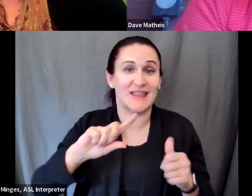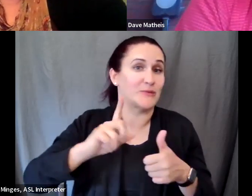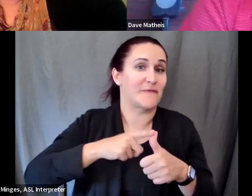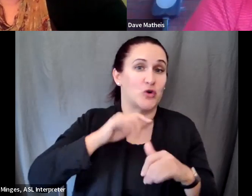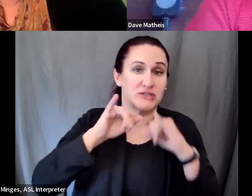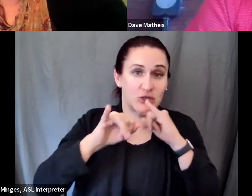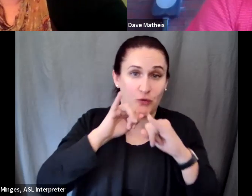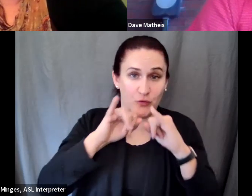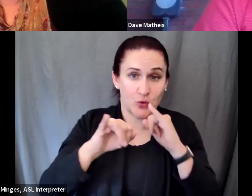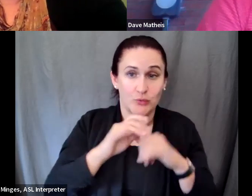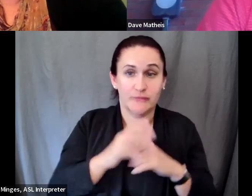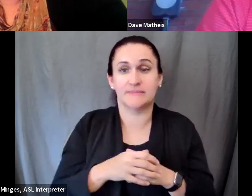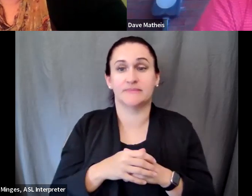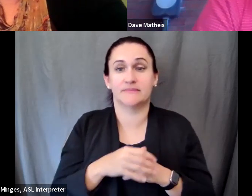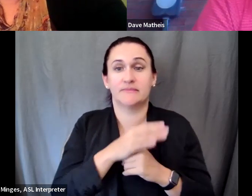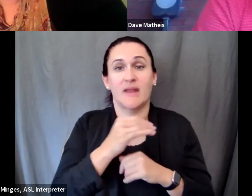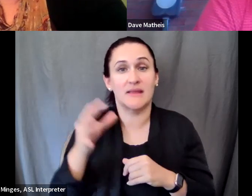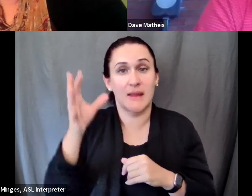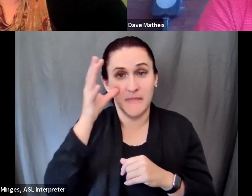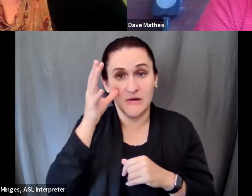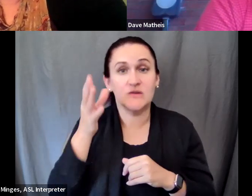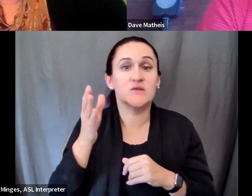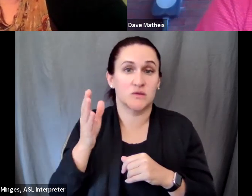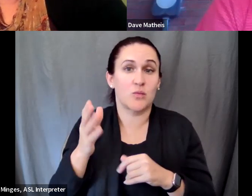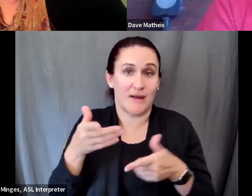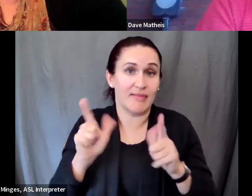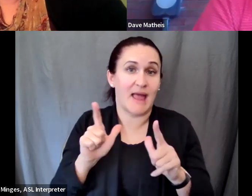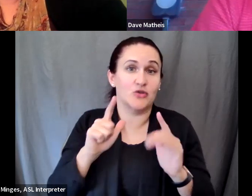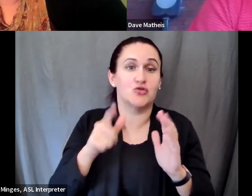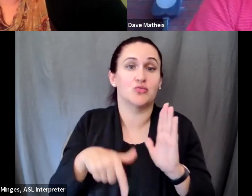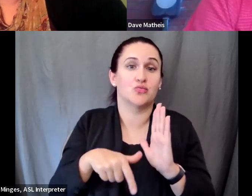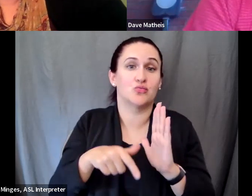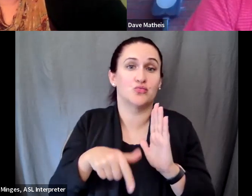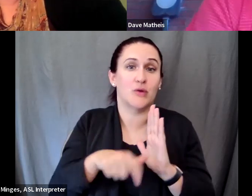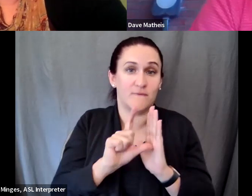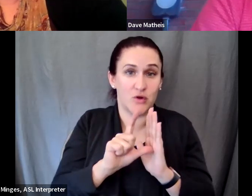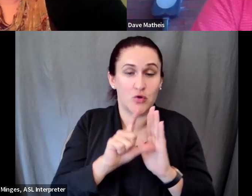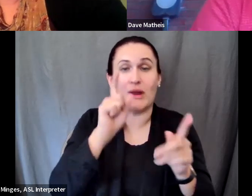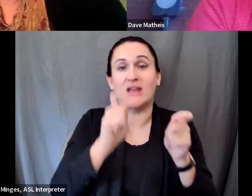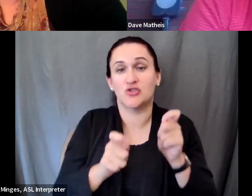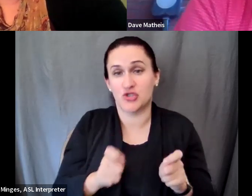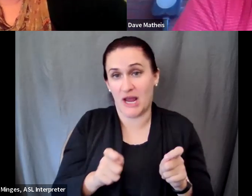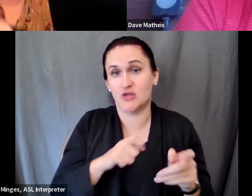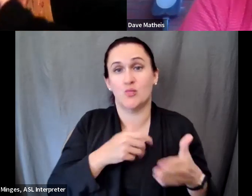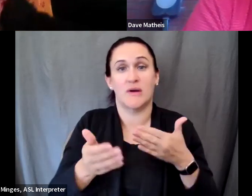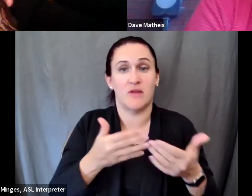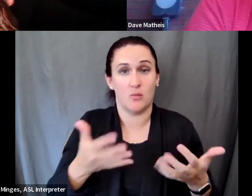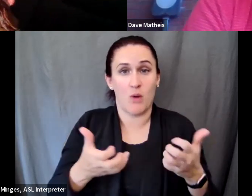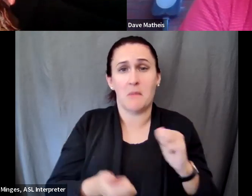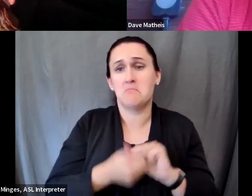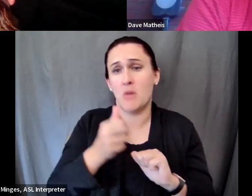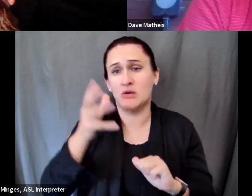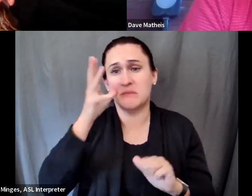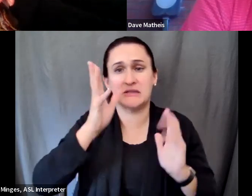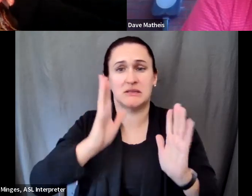And the parents were allowed to review the results and change it in any way. Most parents left it pretty much